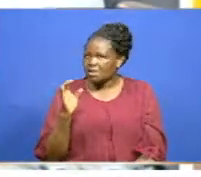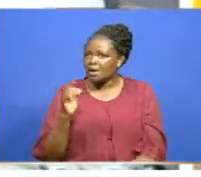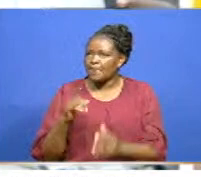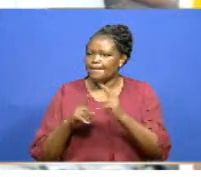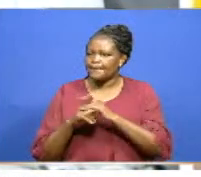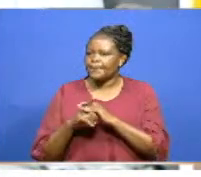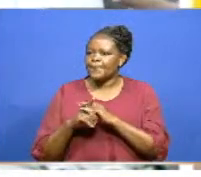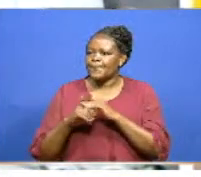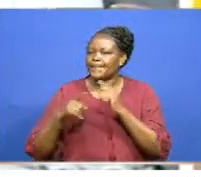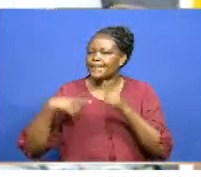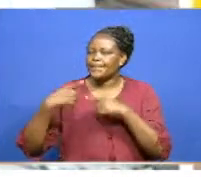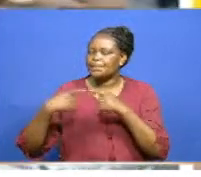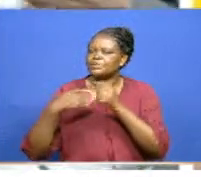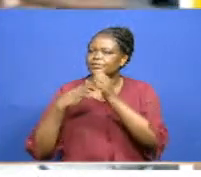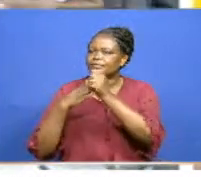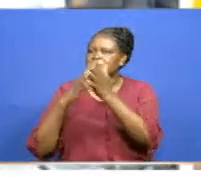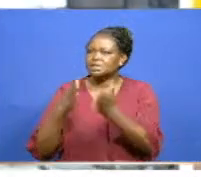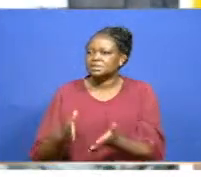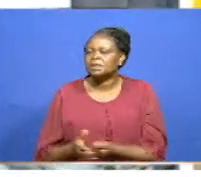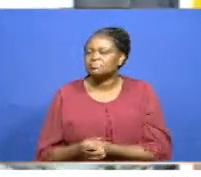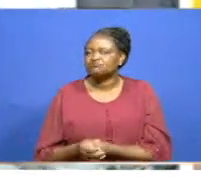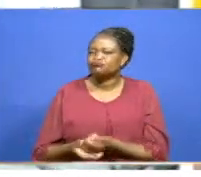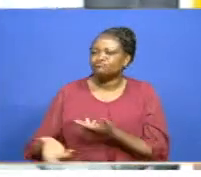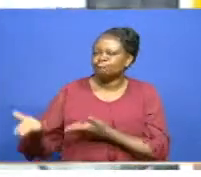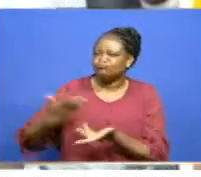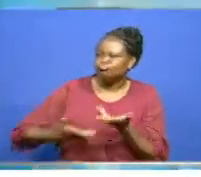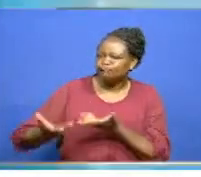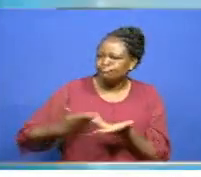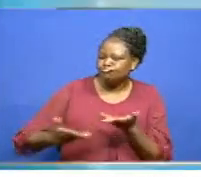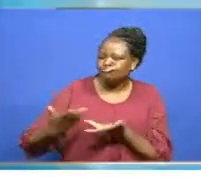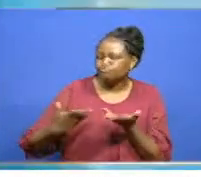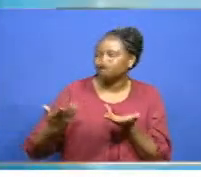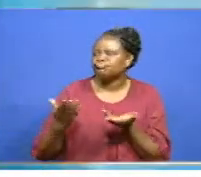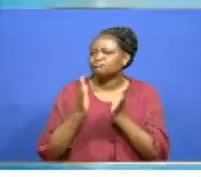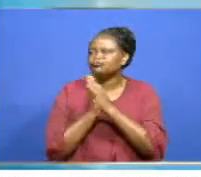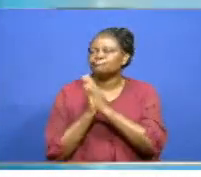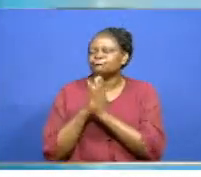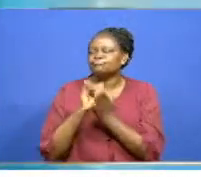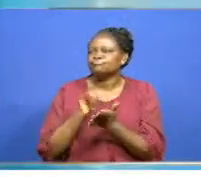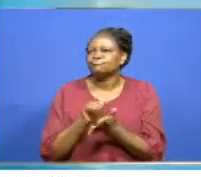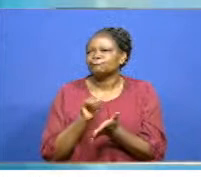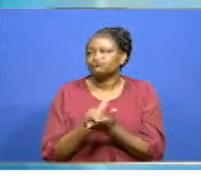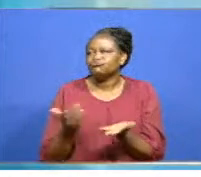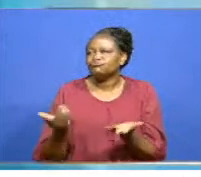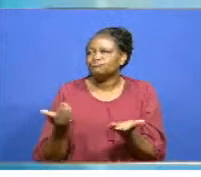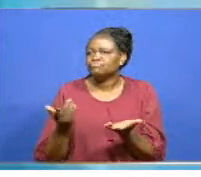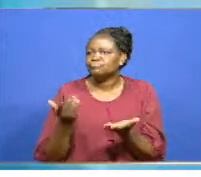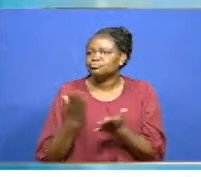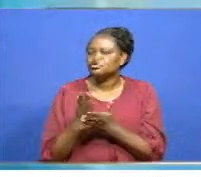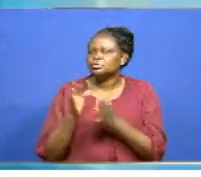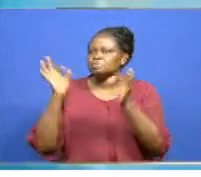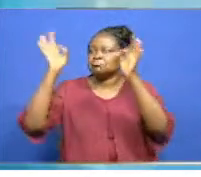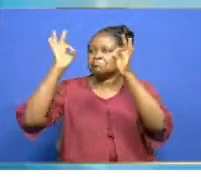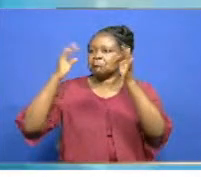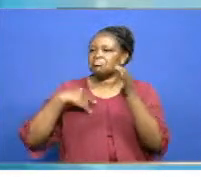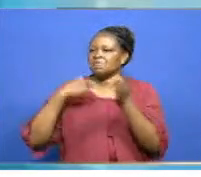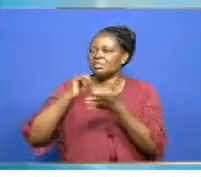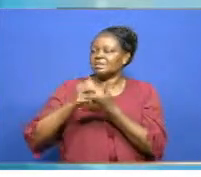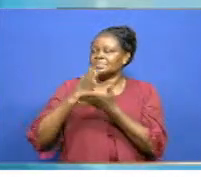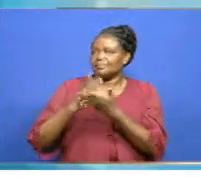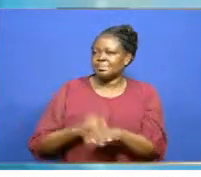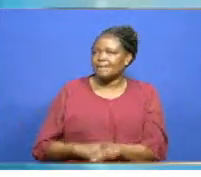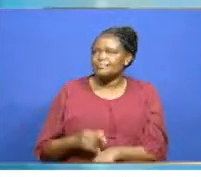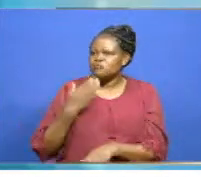this process of leader-subject interactions. It's not this story that is... And, you know, it also surprises me, John, that sometimes the